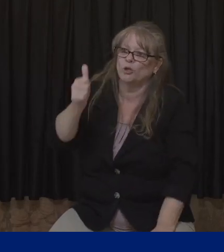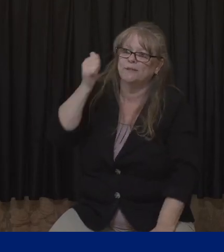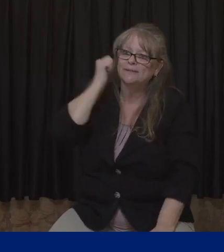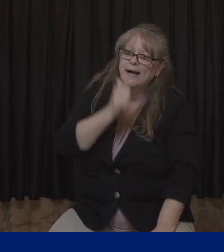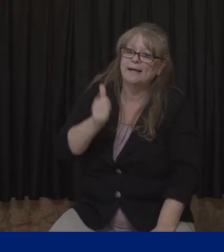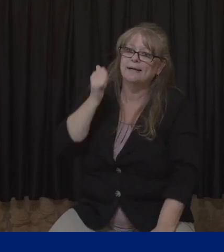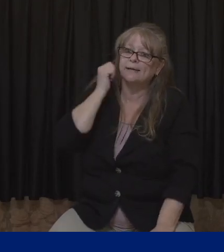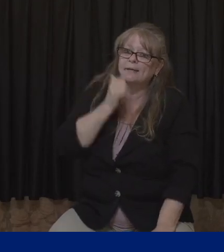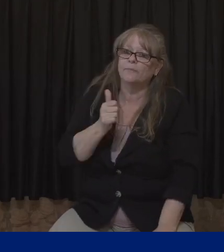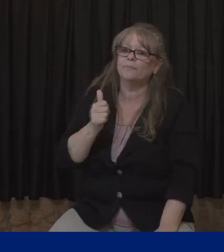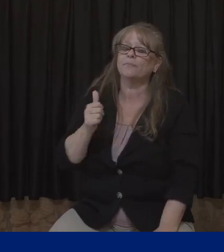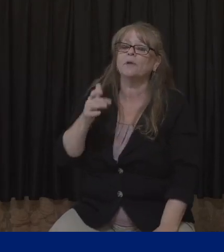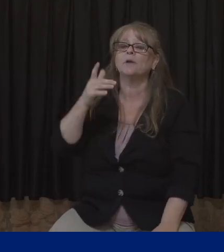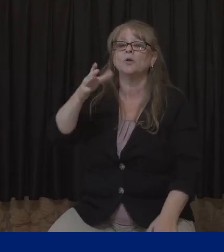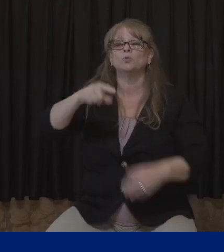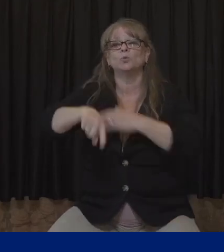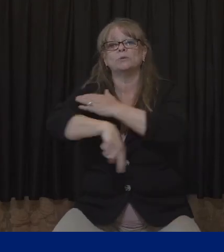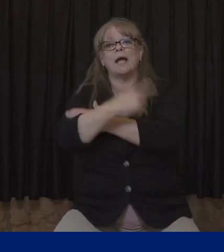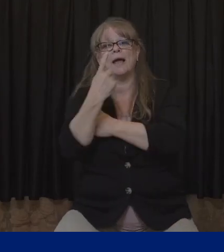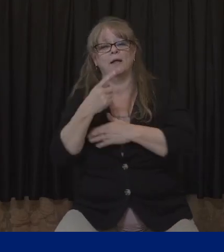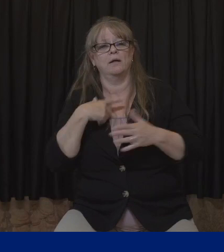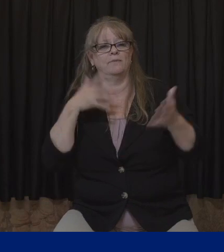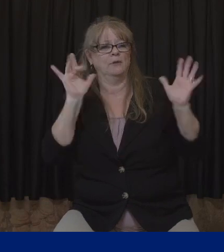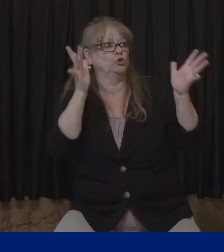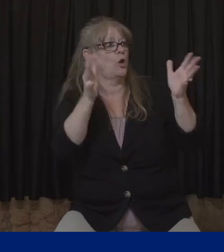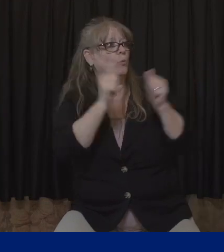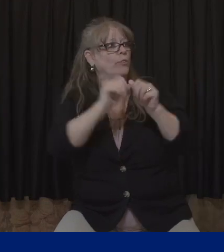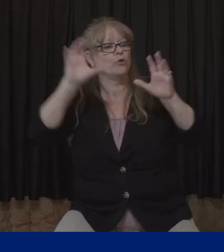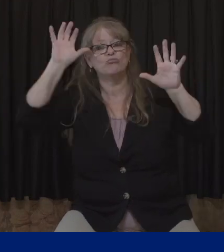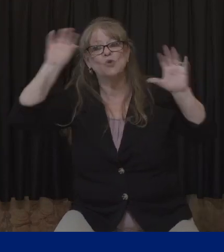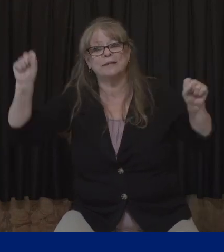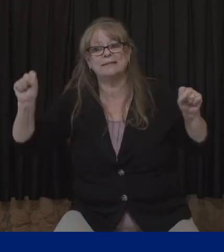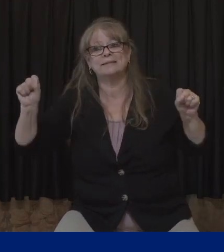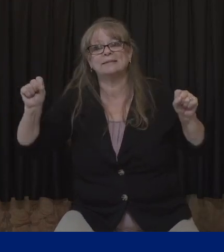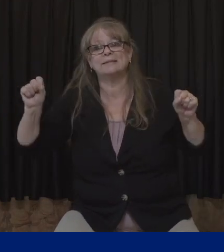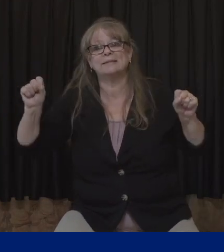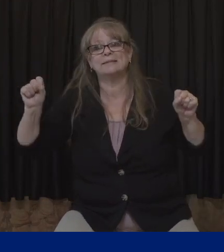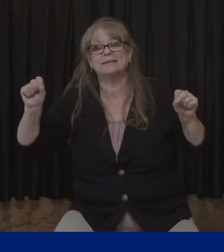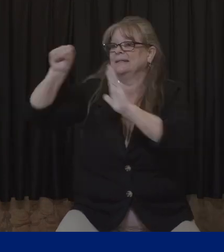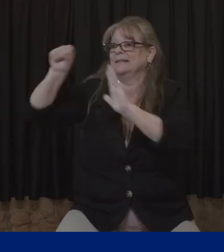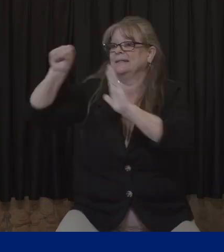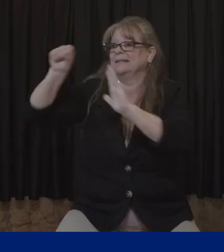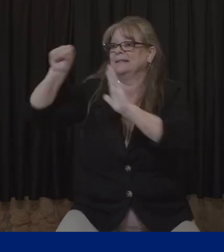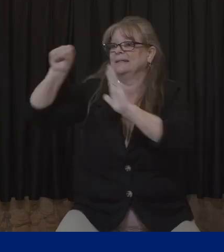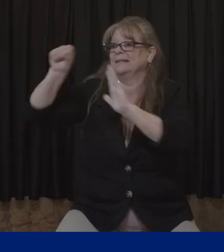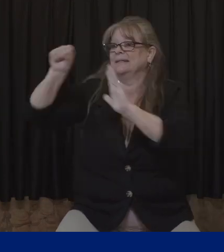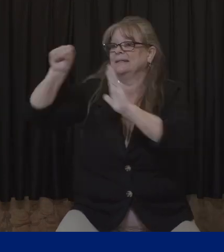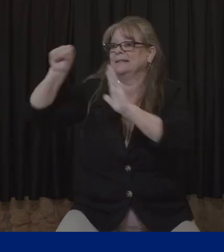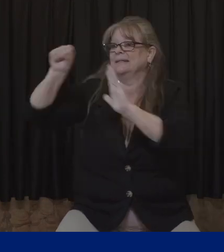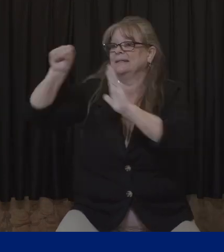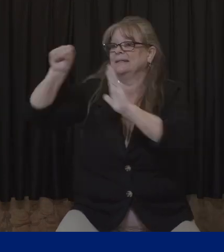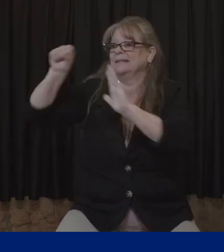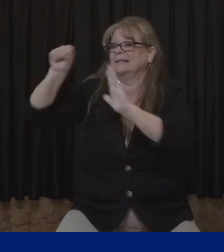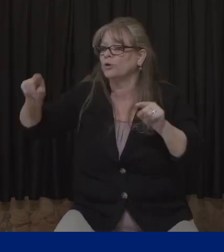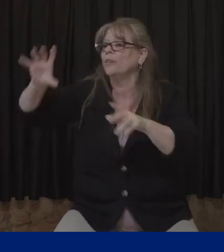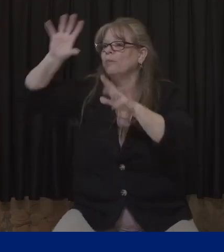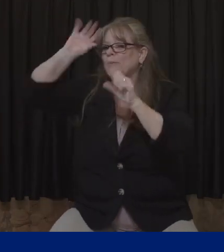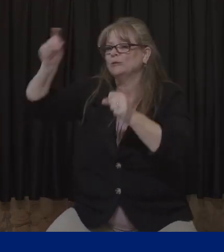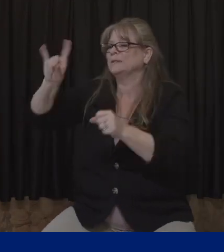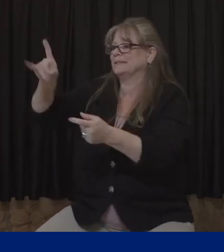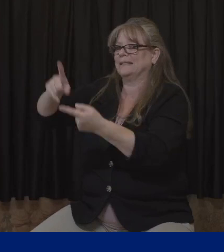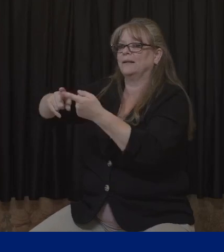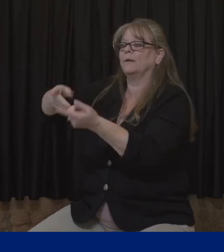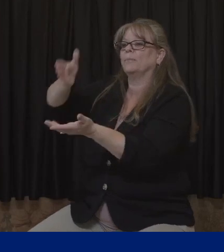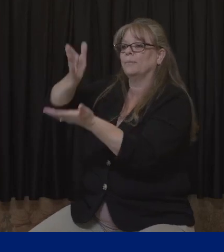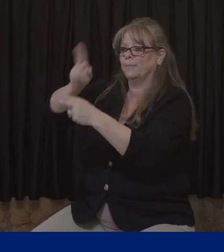and 30-some governors. The president did mention schools reopening. I actually spoke to that in my